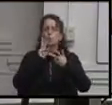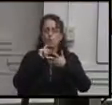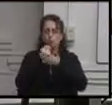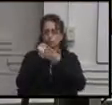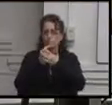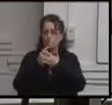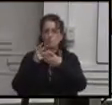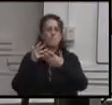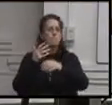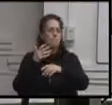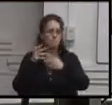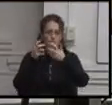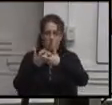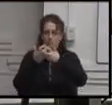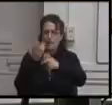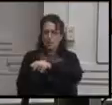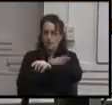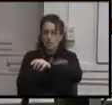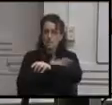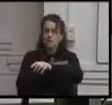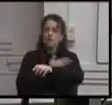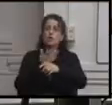savings of $53.30.